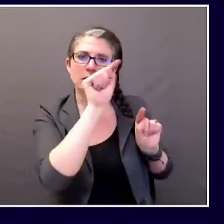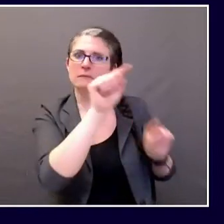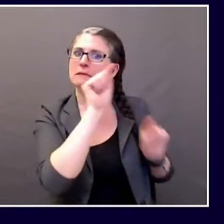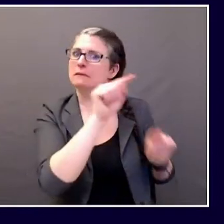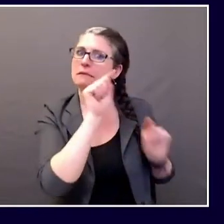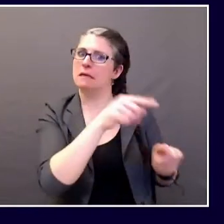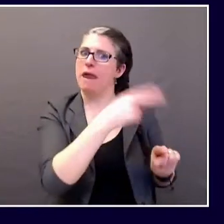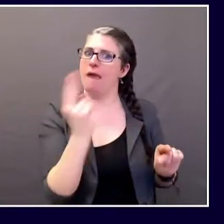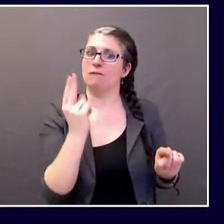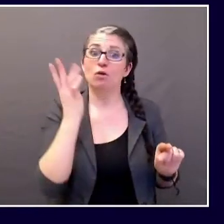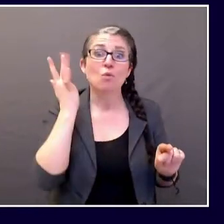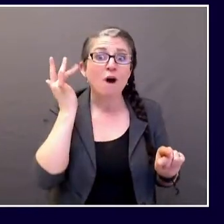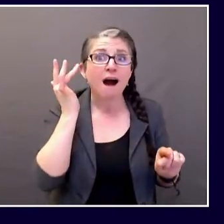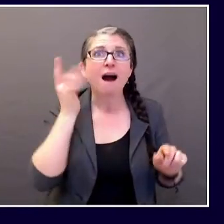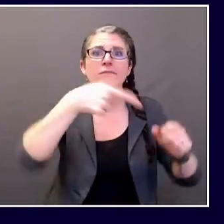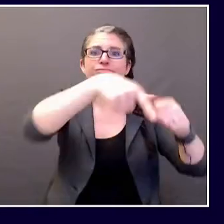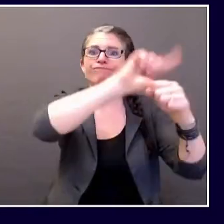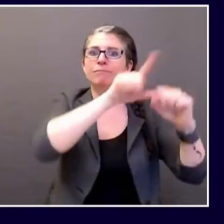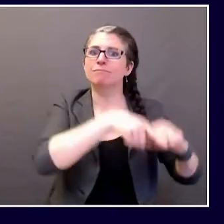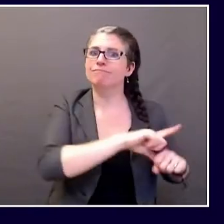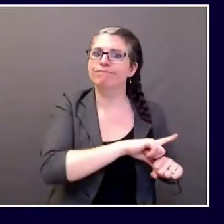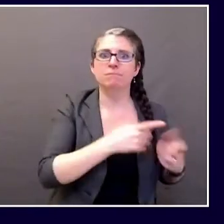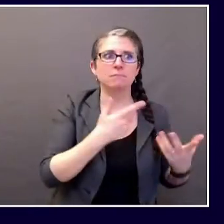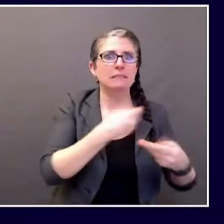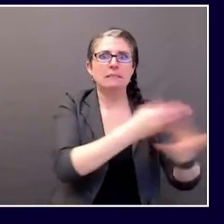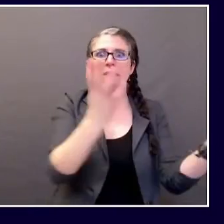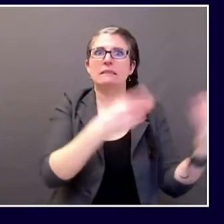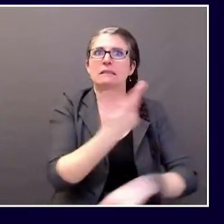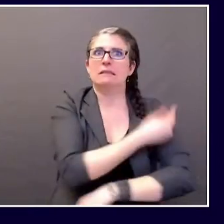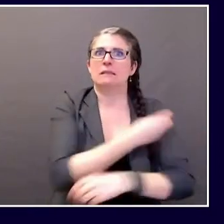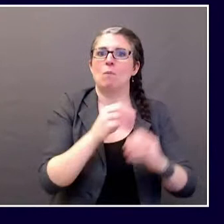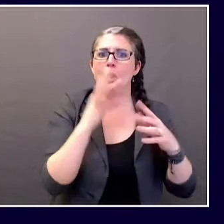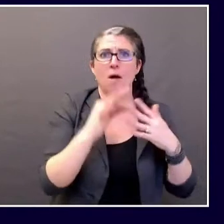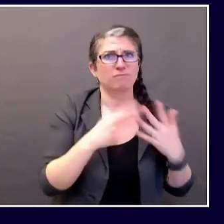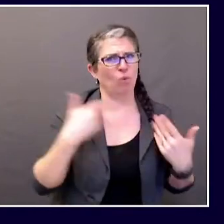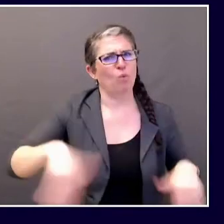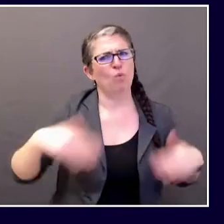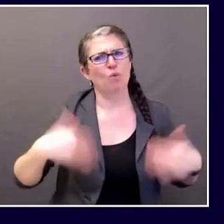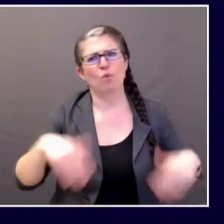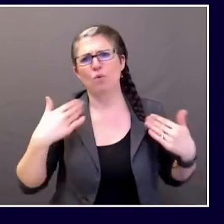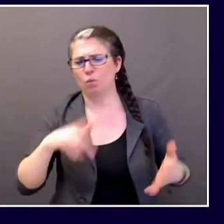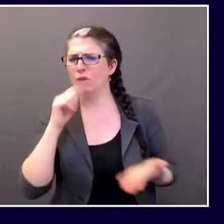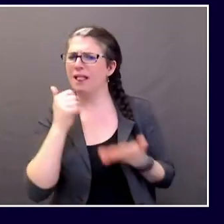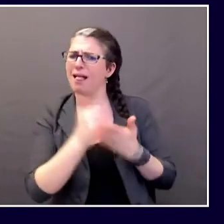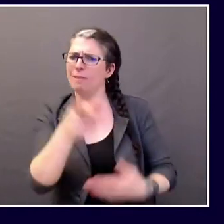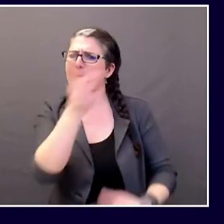big plus for rural Mainers in terms of access to COVID-19 vaccine.